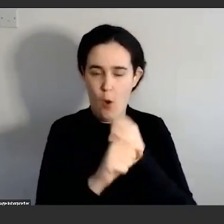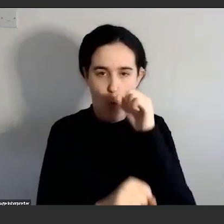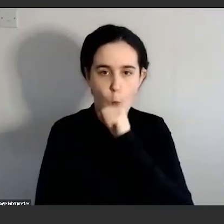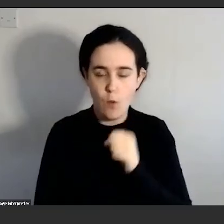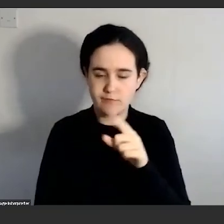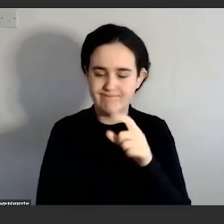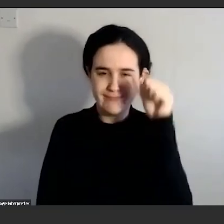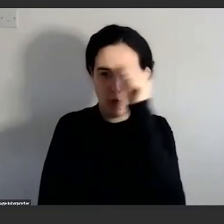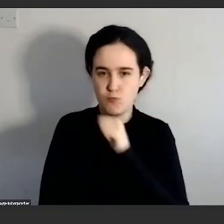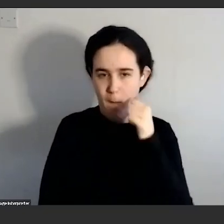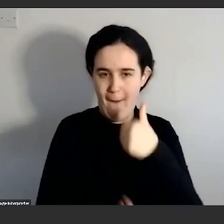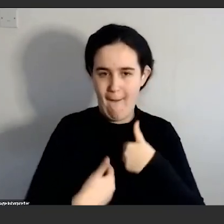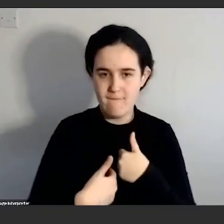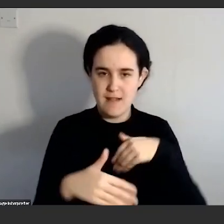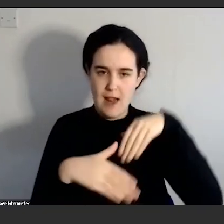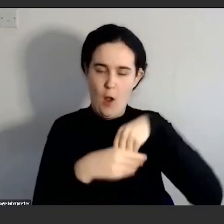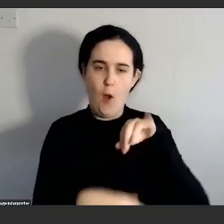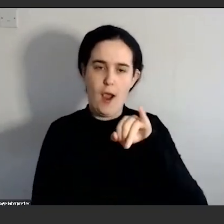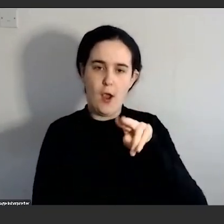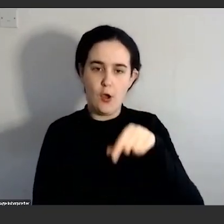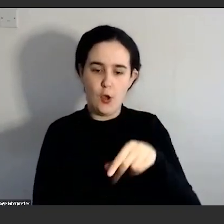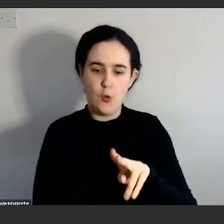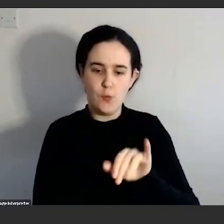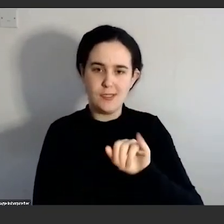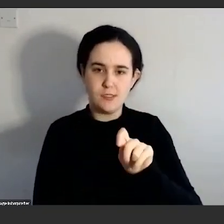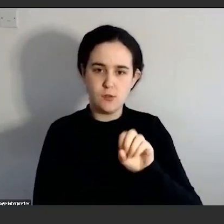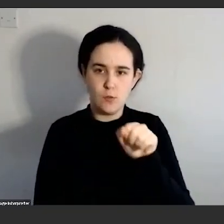come here, I'm waiting for you."